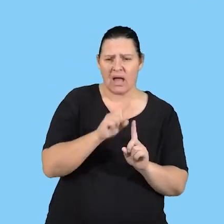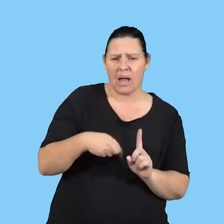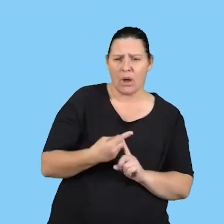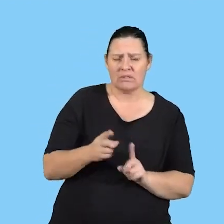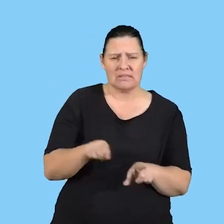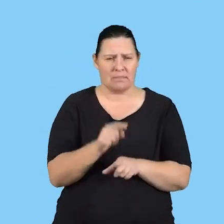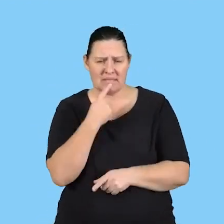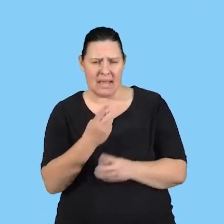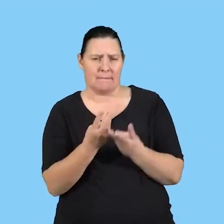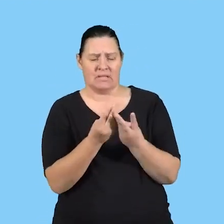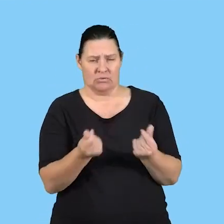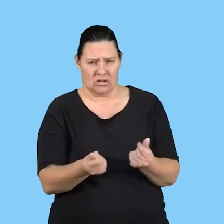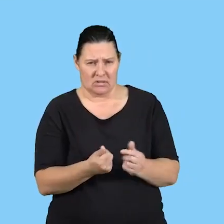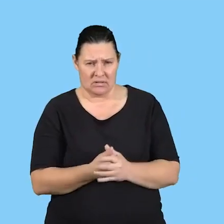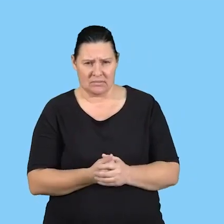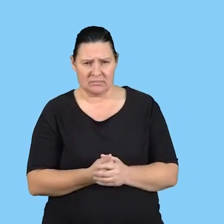it says, materials.